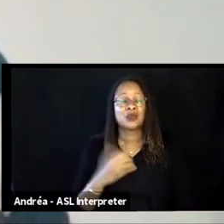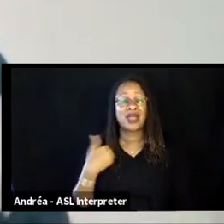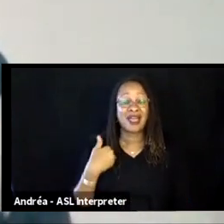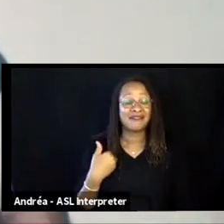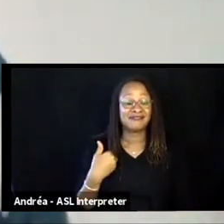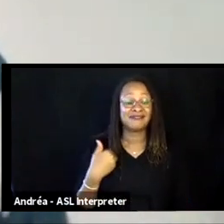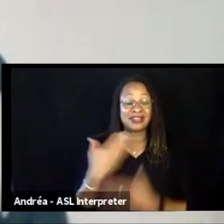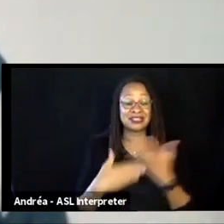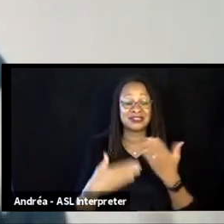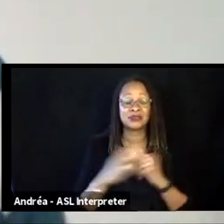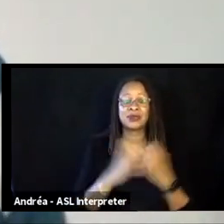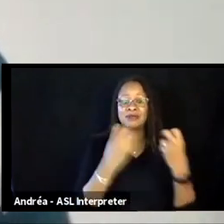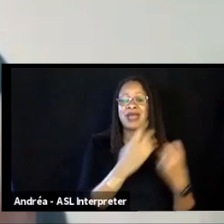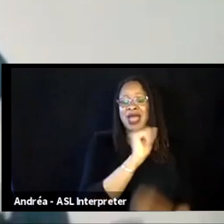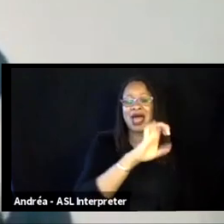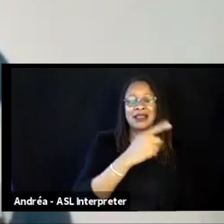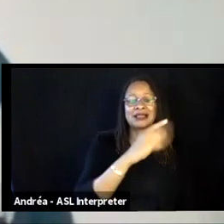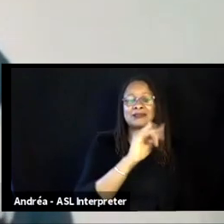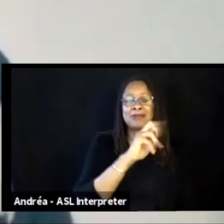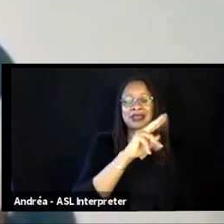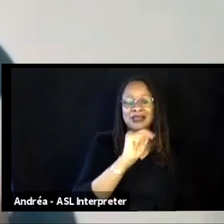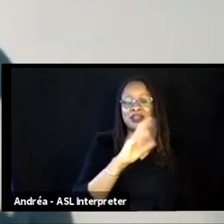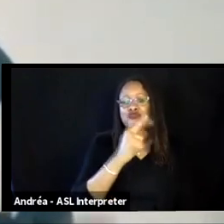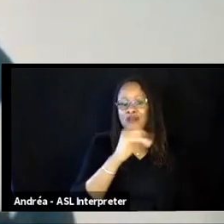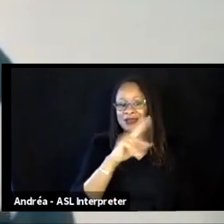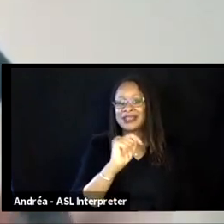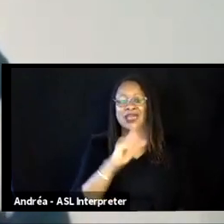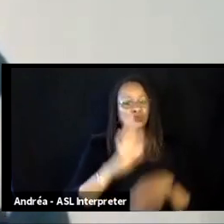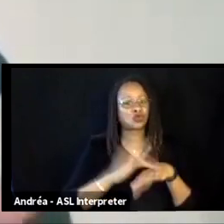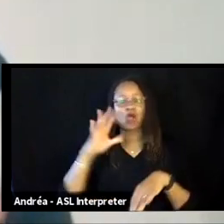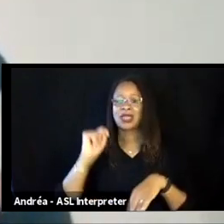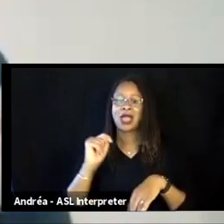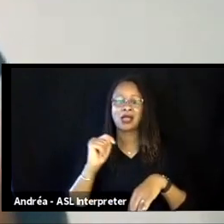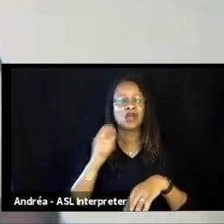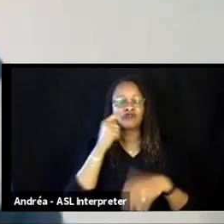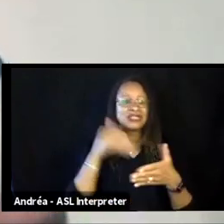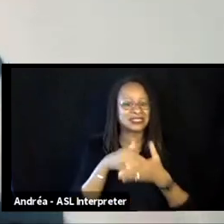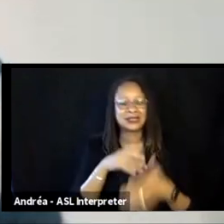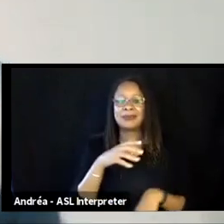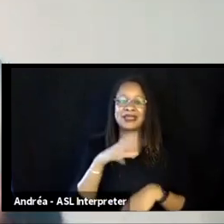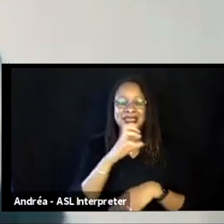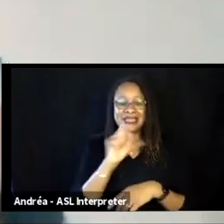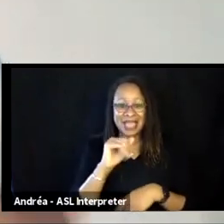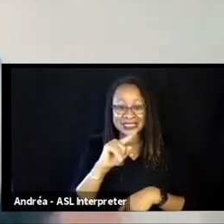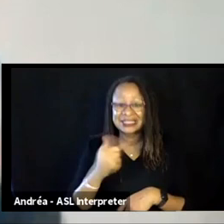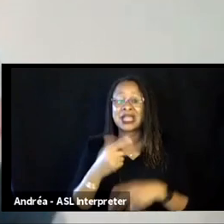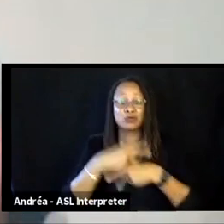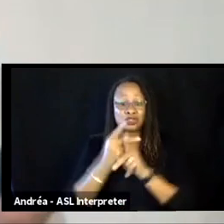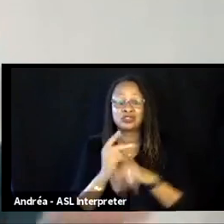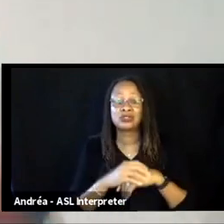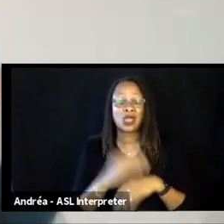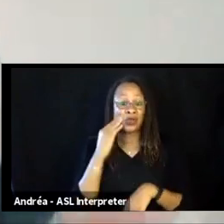Are Pies, Alex Bennett Grant, who was actively calling out racism in casting and production. We know that casting and